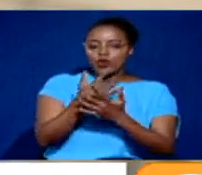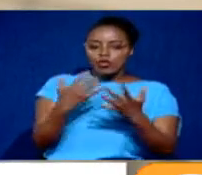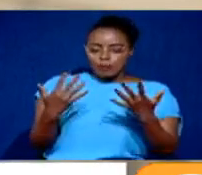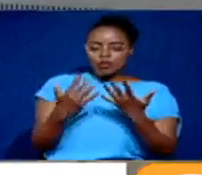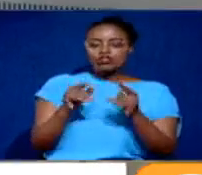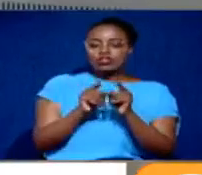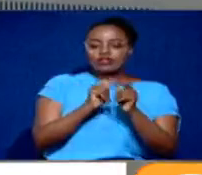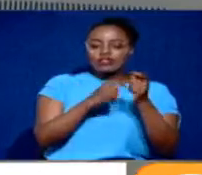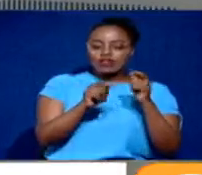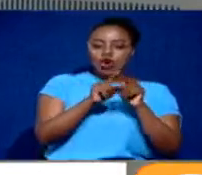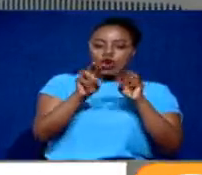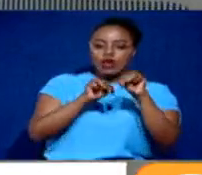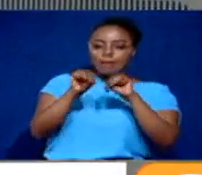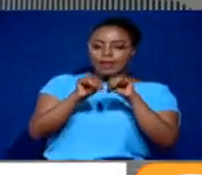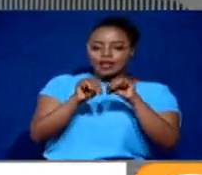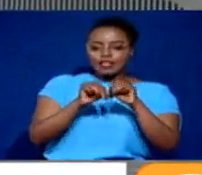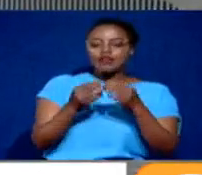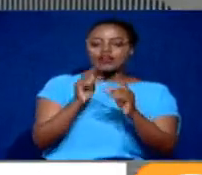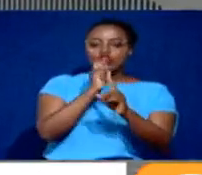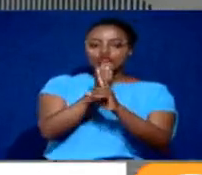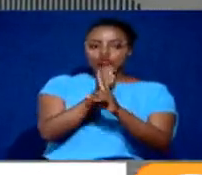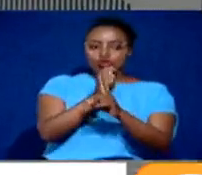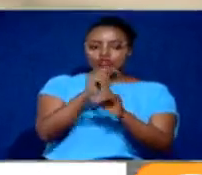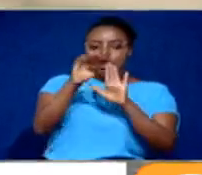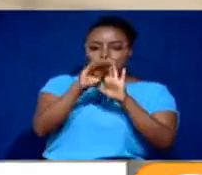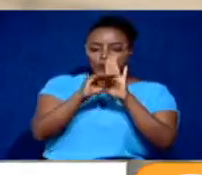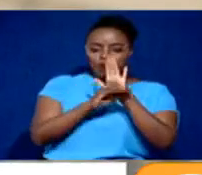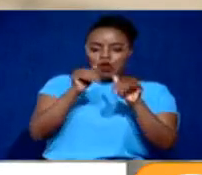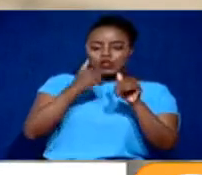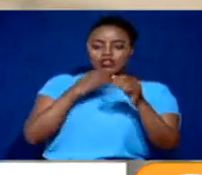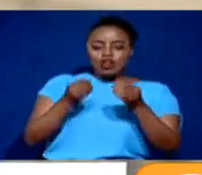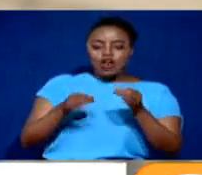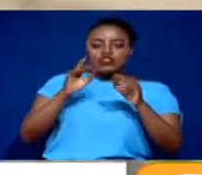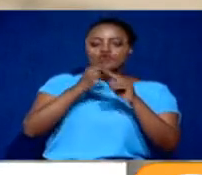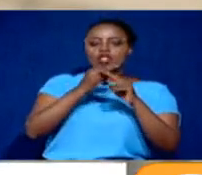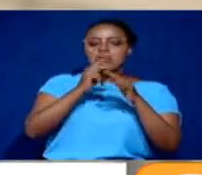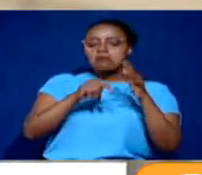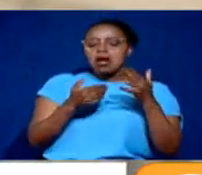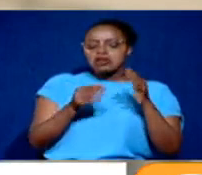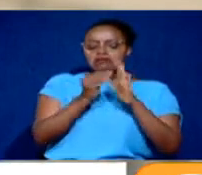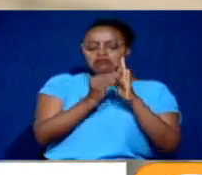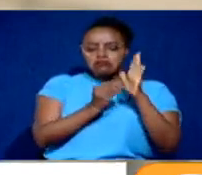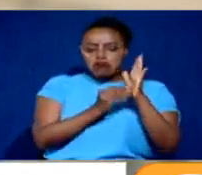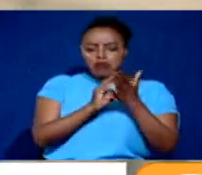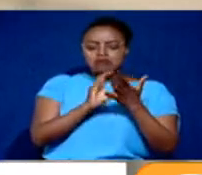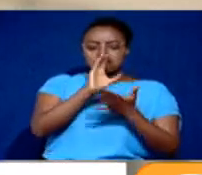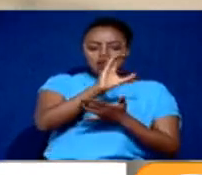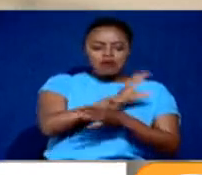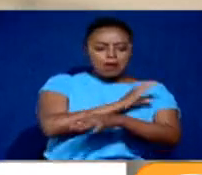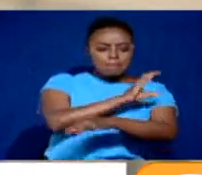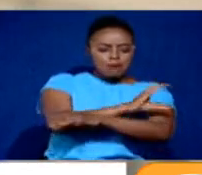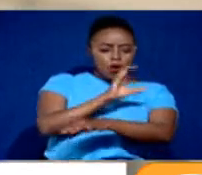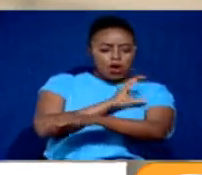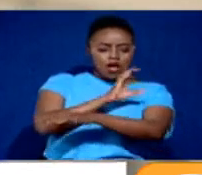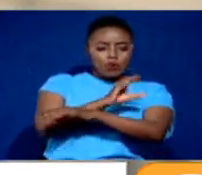Leasing Project, or Managed Equipment Services Program, as it is officially known, entailed equipping health facilities with